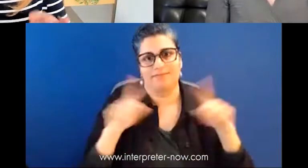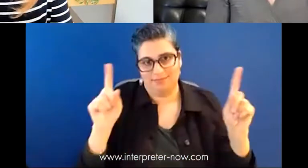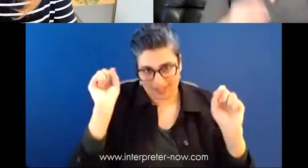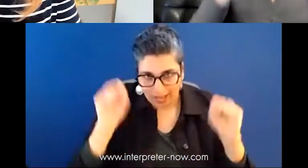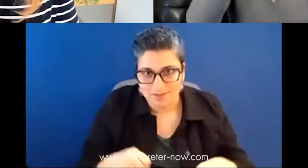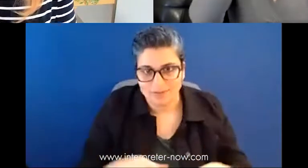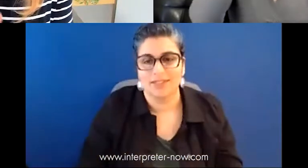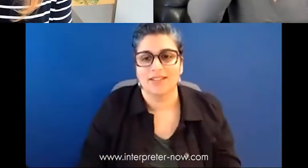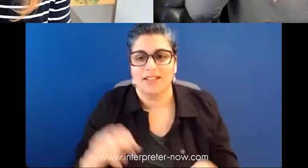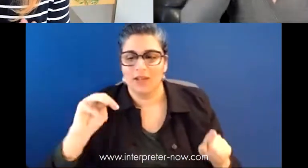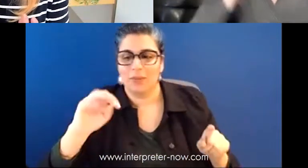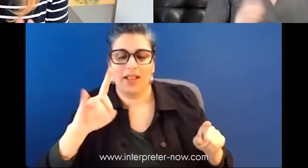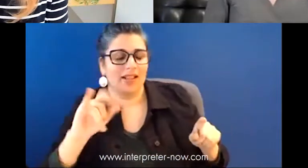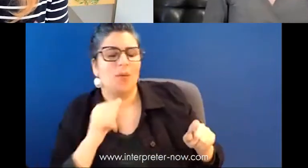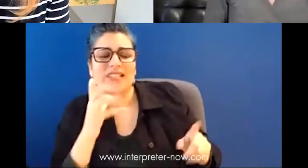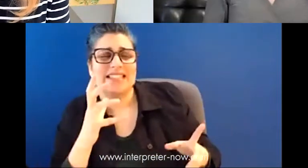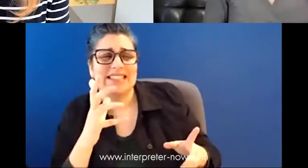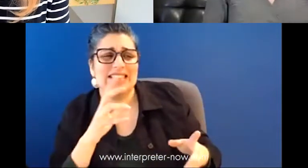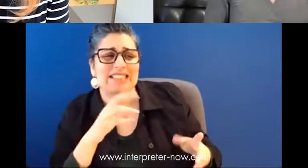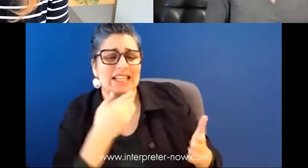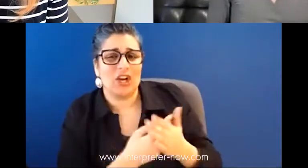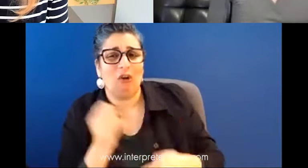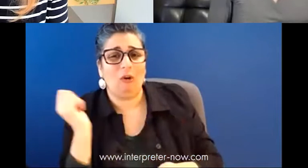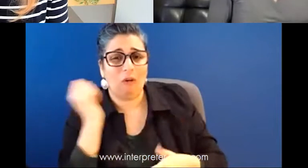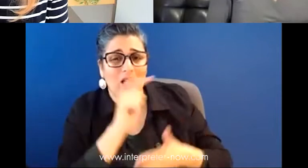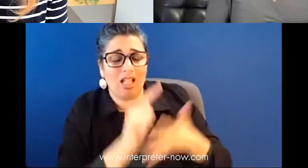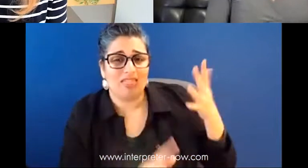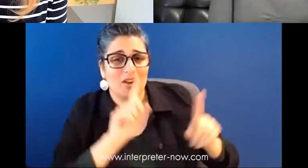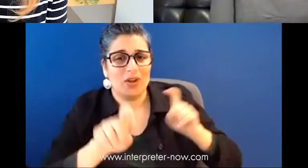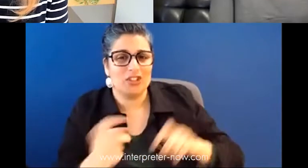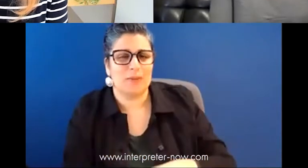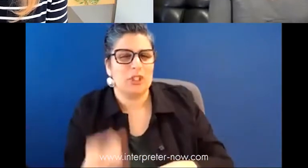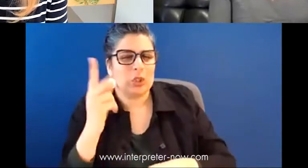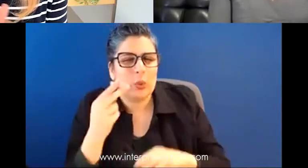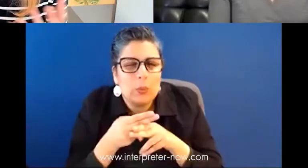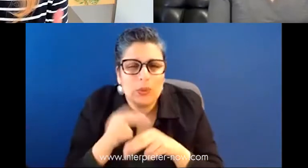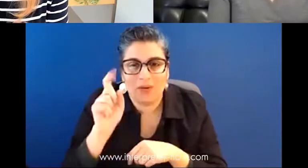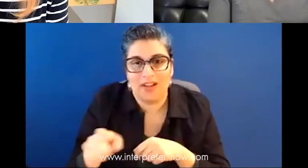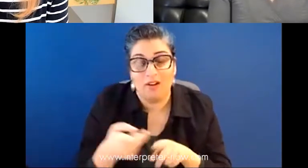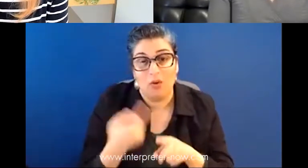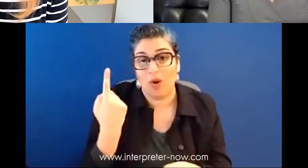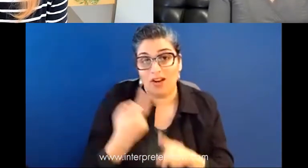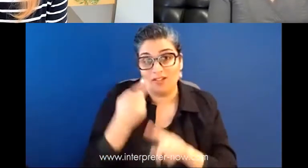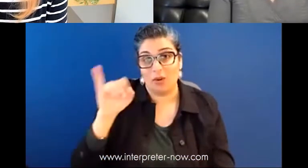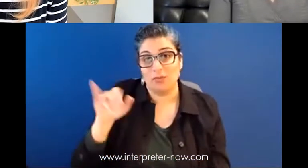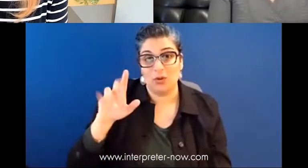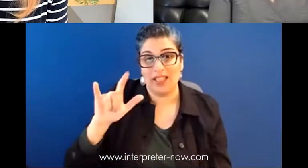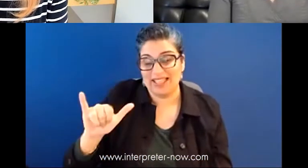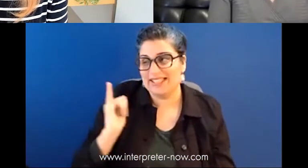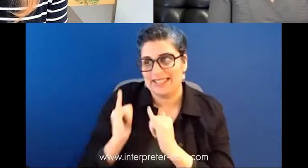We didn't get to all the questions. I have two quick questions for you. One is from Julie, which I have the question as well. Julie